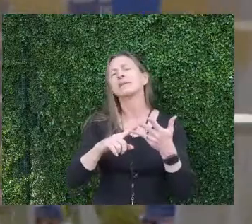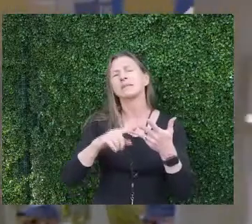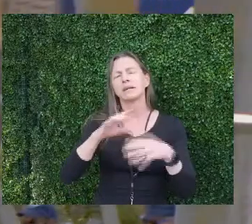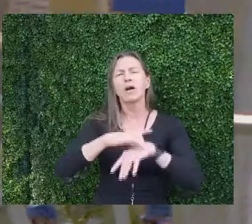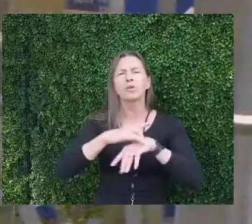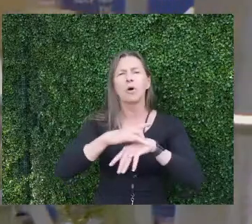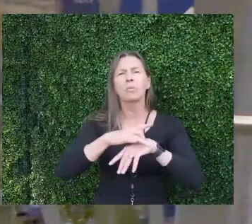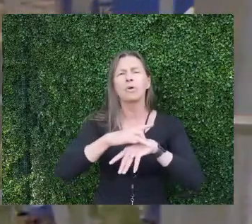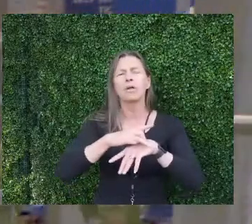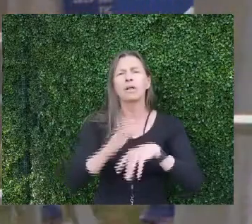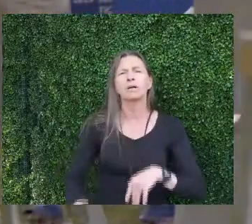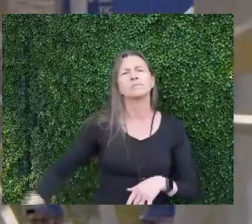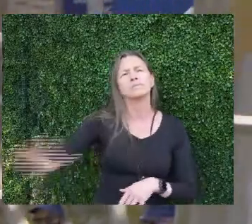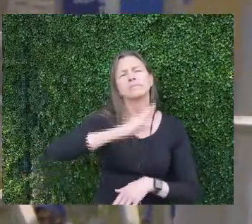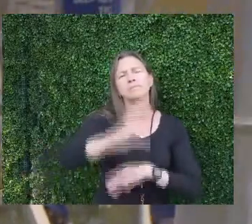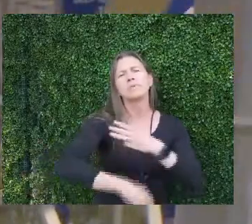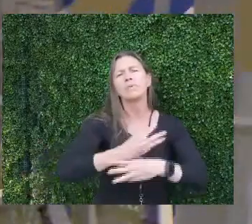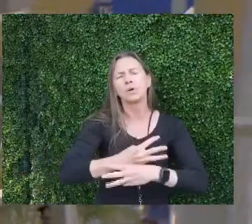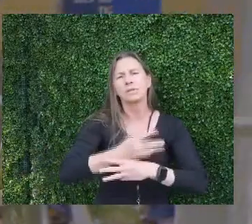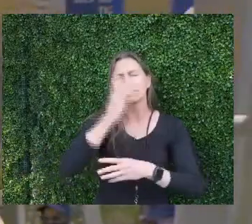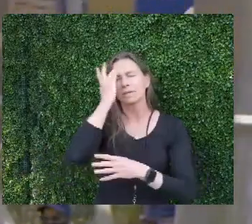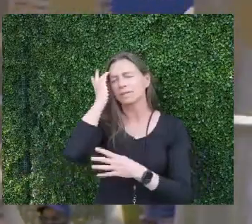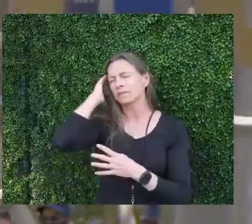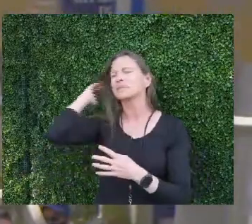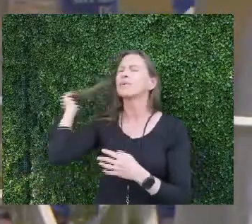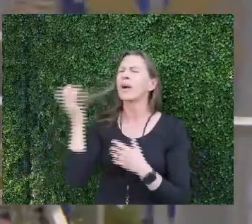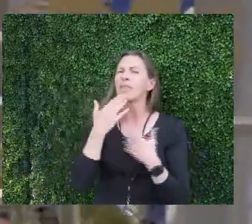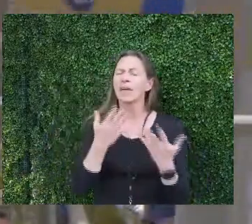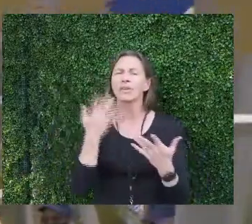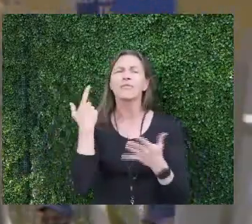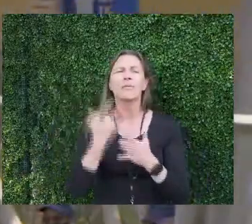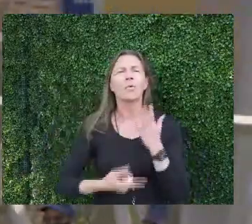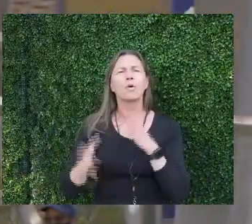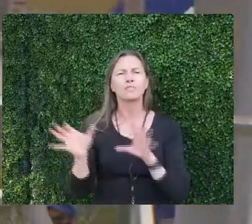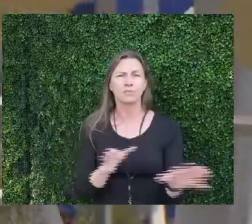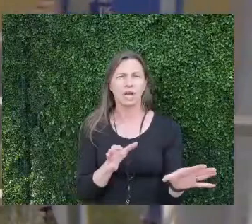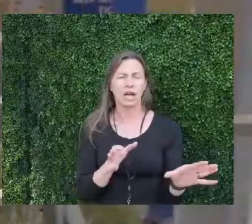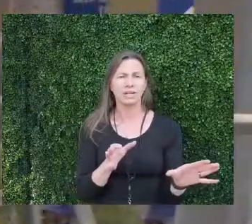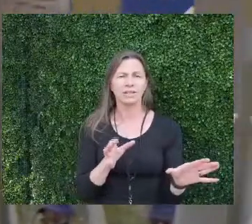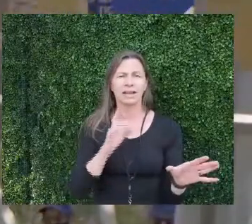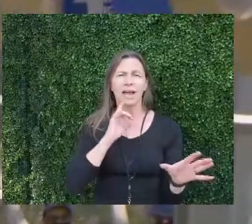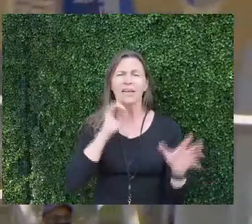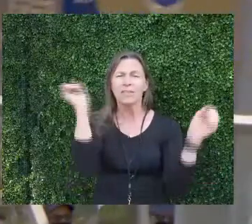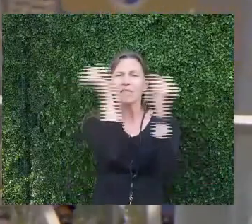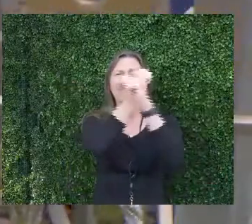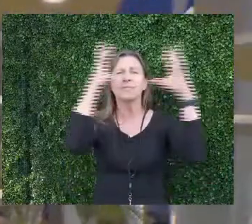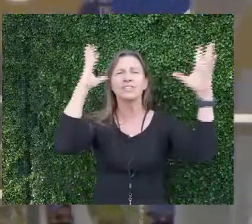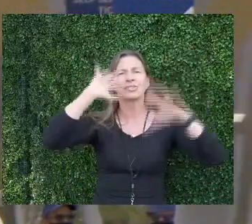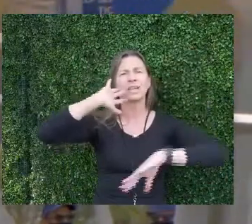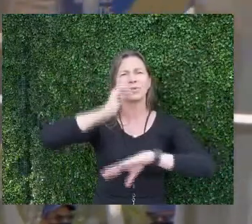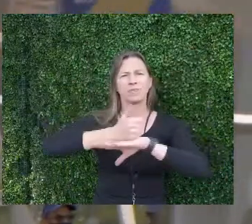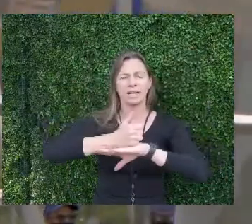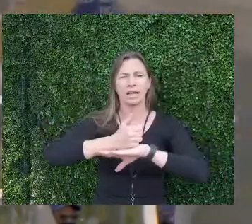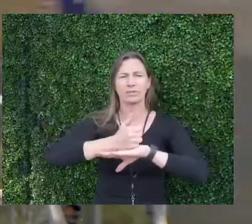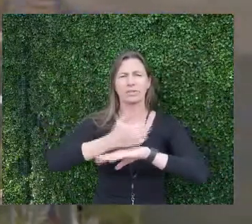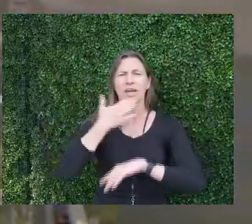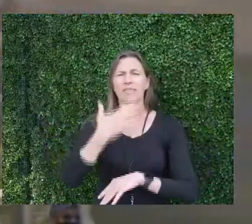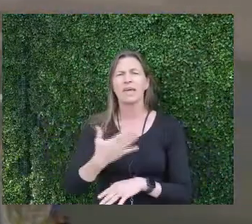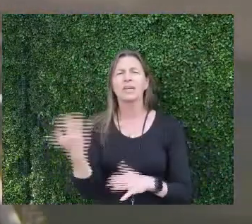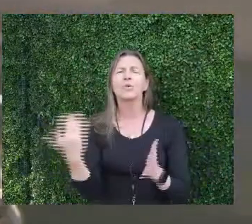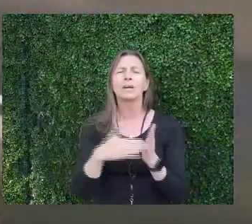the entire globe. So thank you for what you've done. Thank you for the vision you've laid out. And thank you again